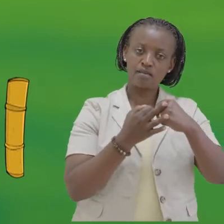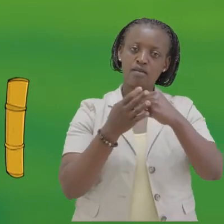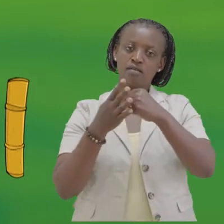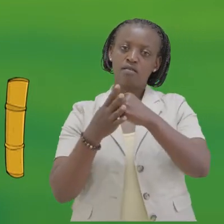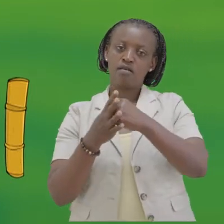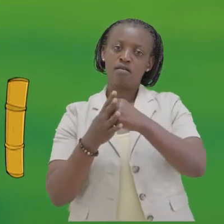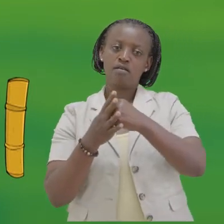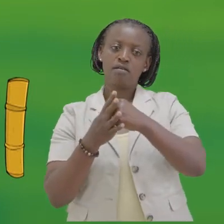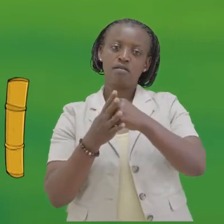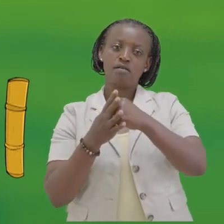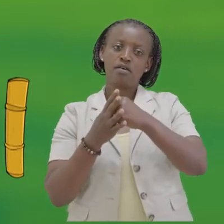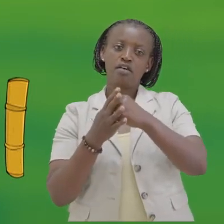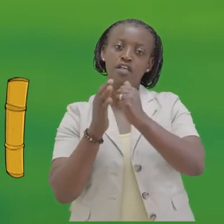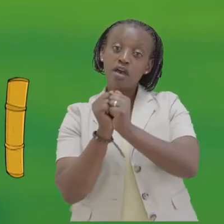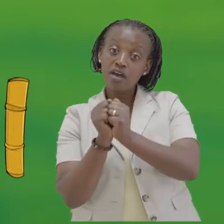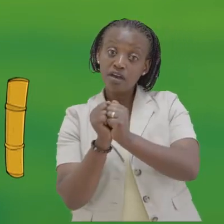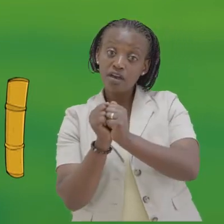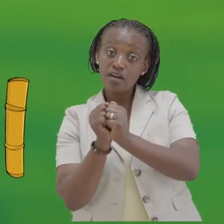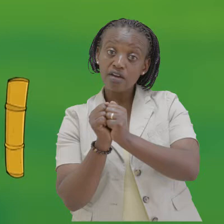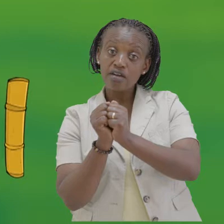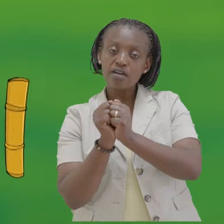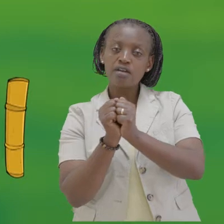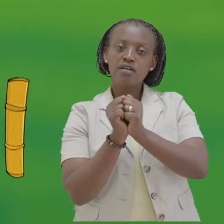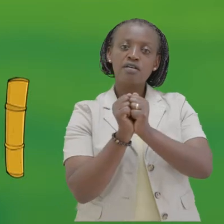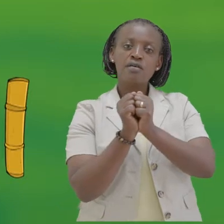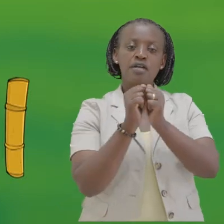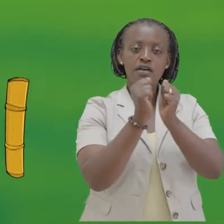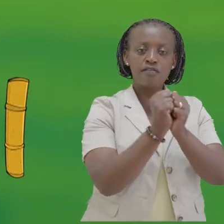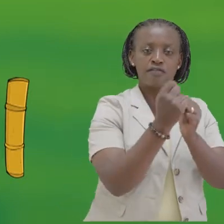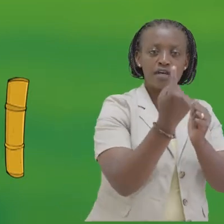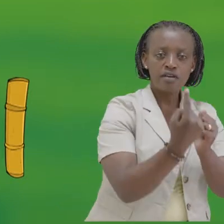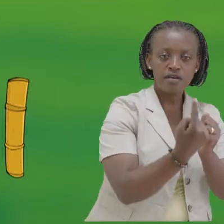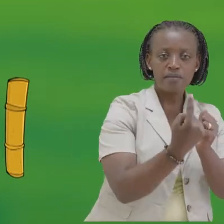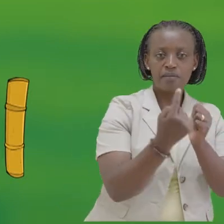seven, eight, nine, 10,